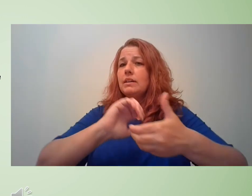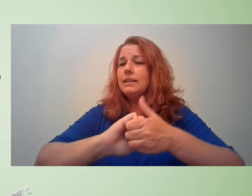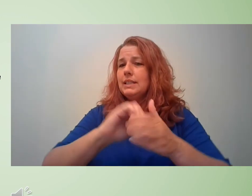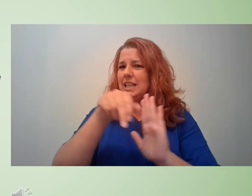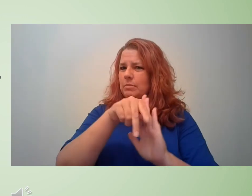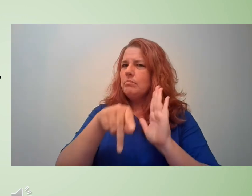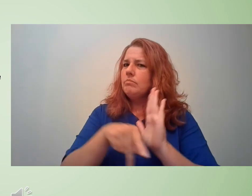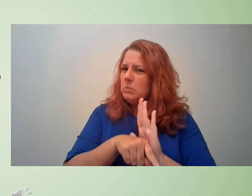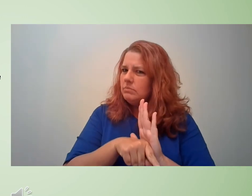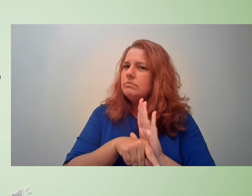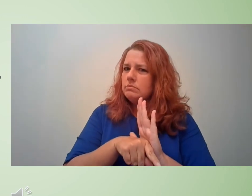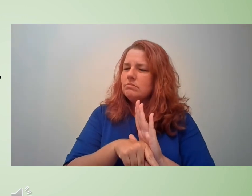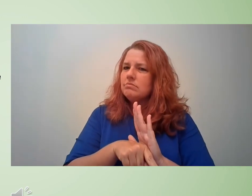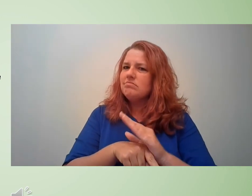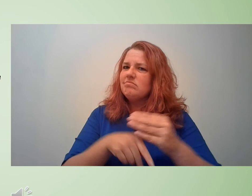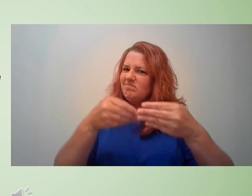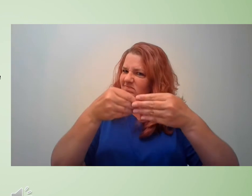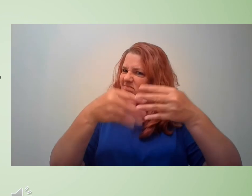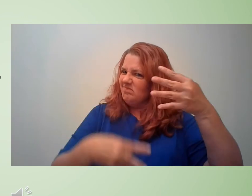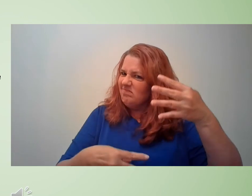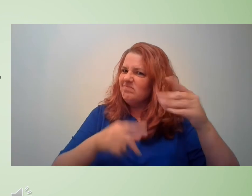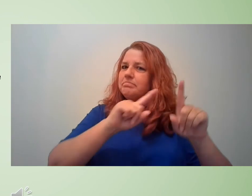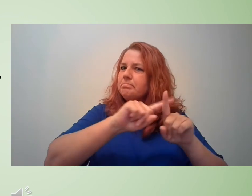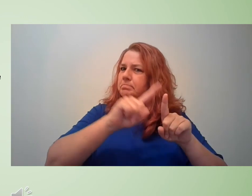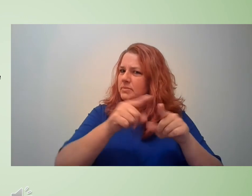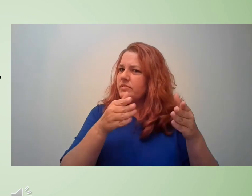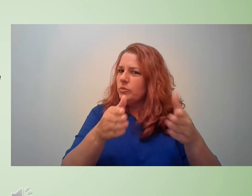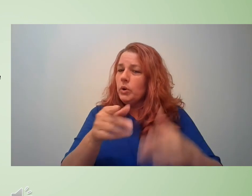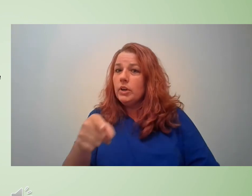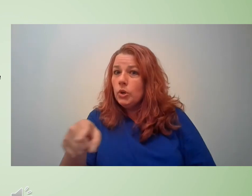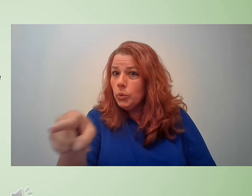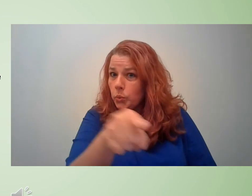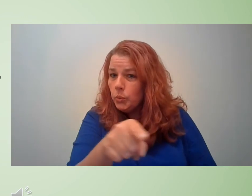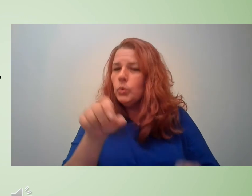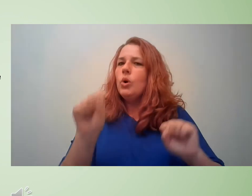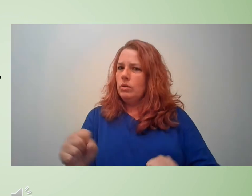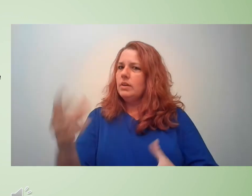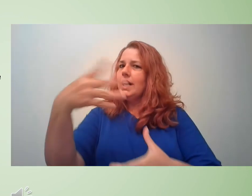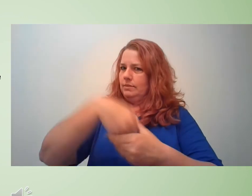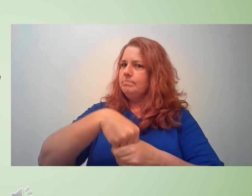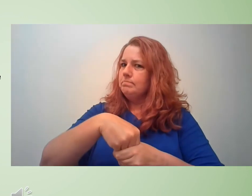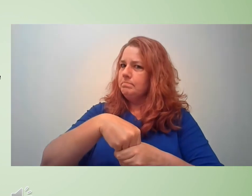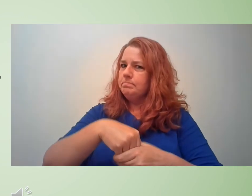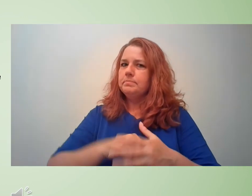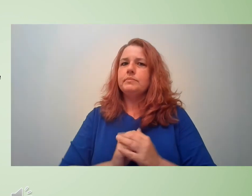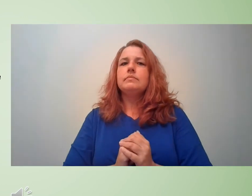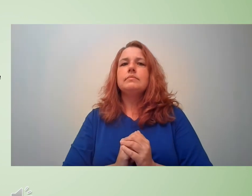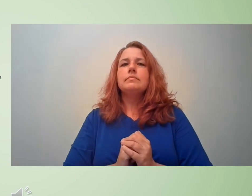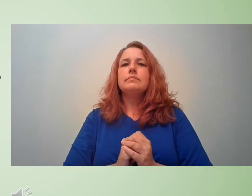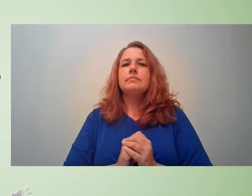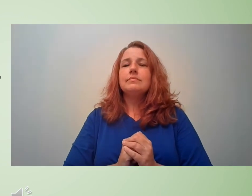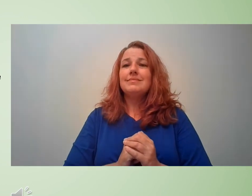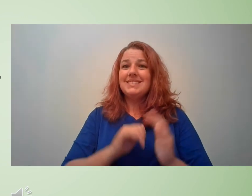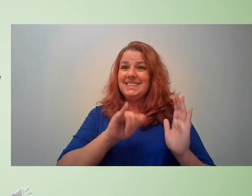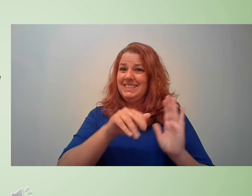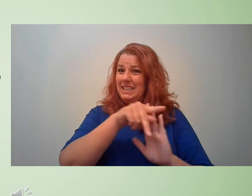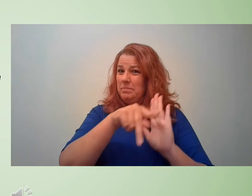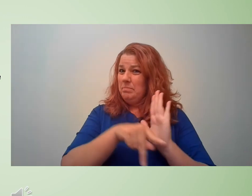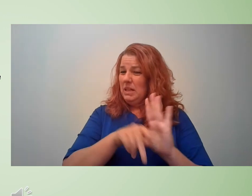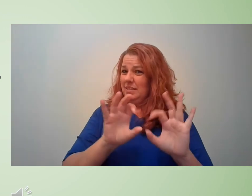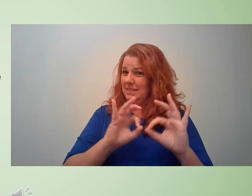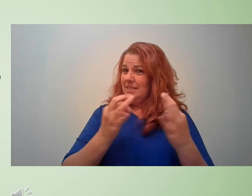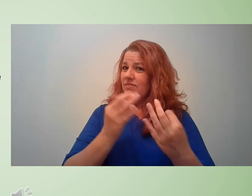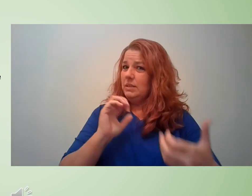which is developed with your input, addresses communication, activities, this Title I meeting, and much